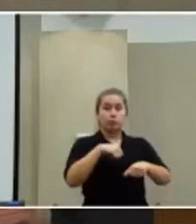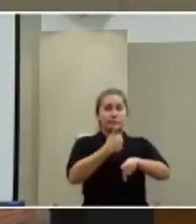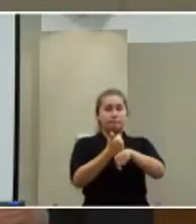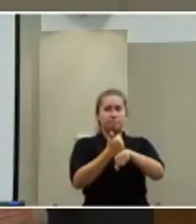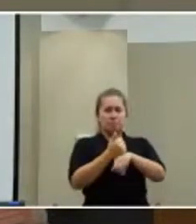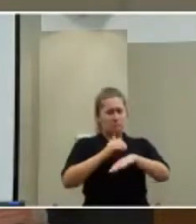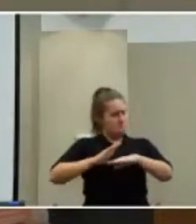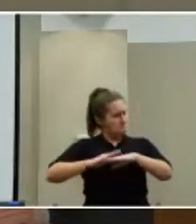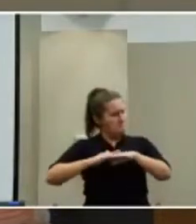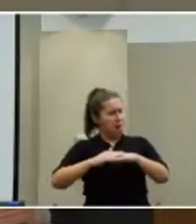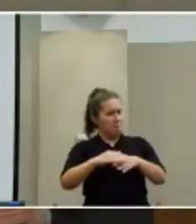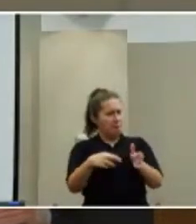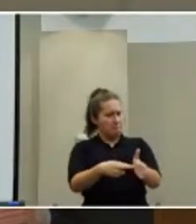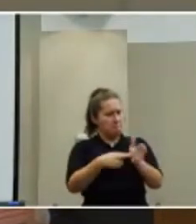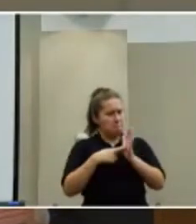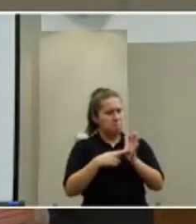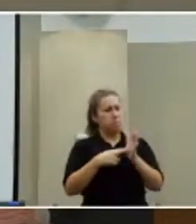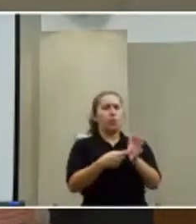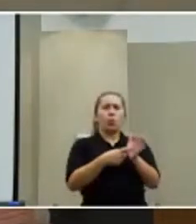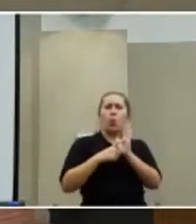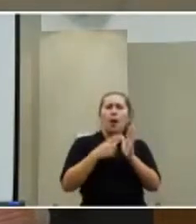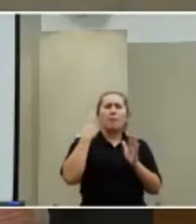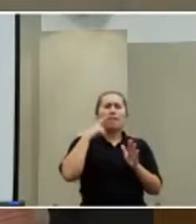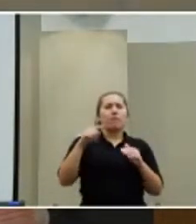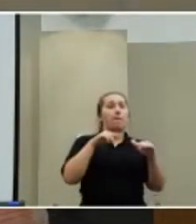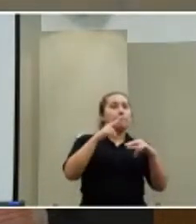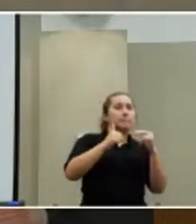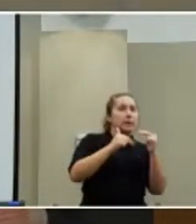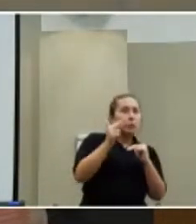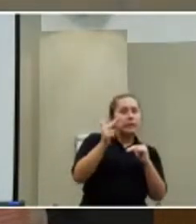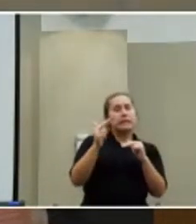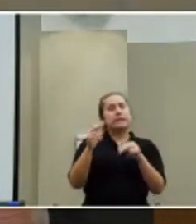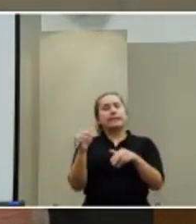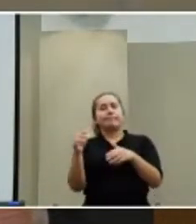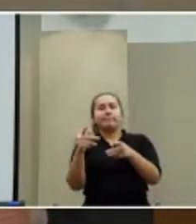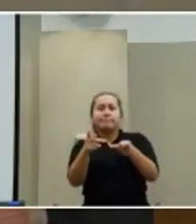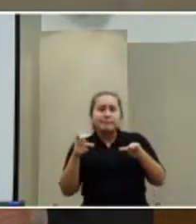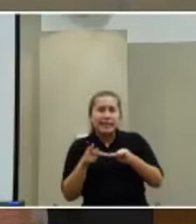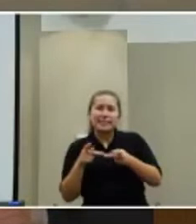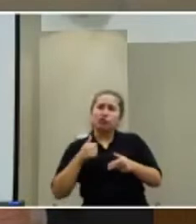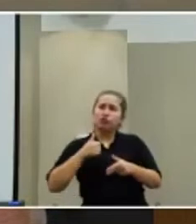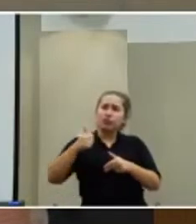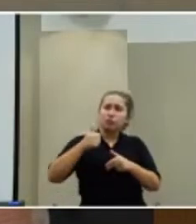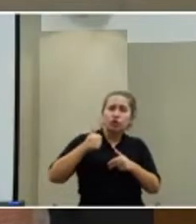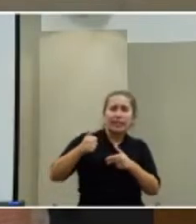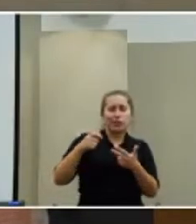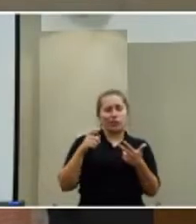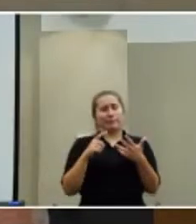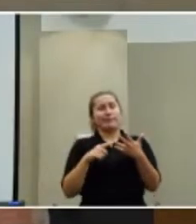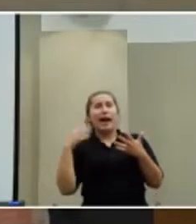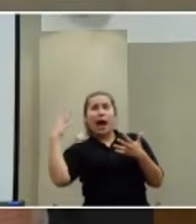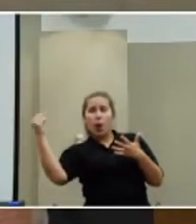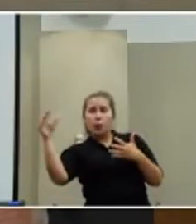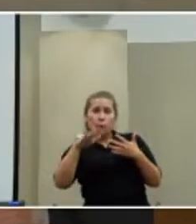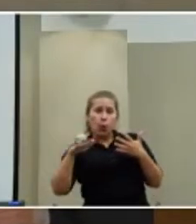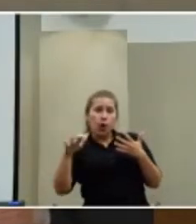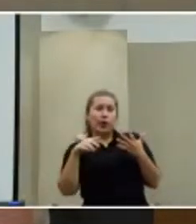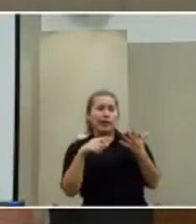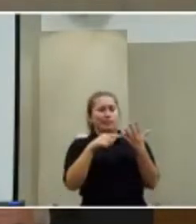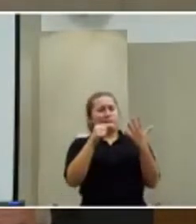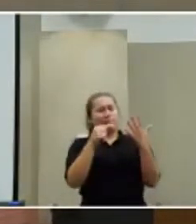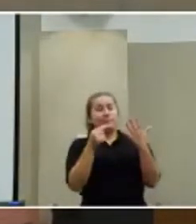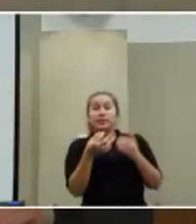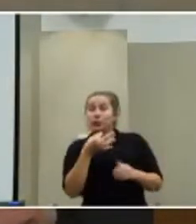for accessibilities for buildings, sites, transportation vehicles, outdoor areas, and